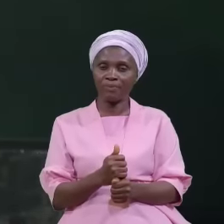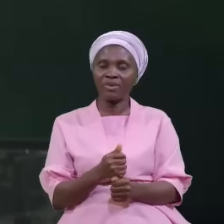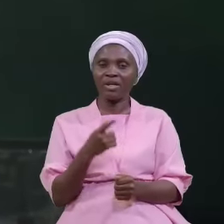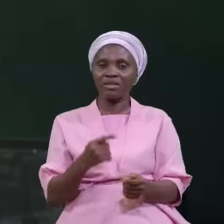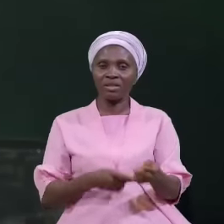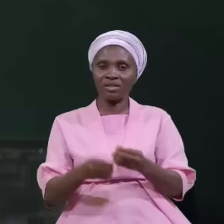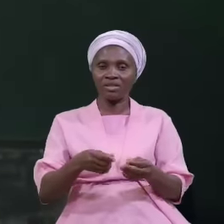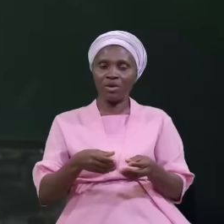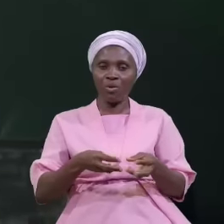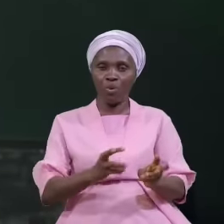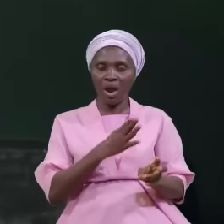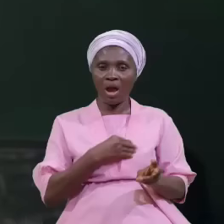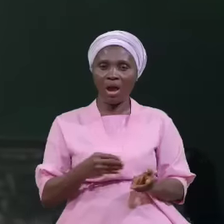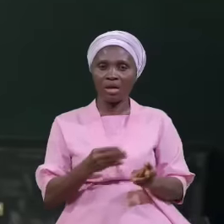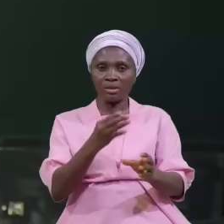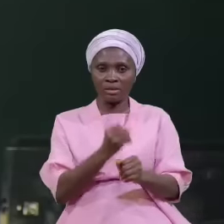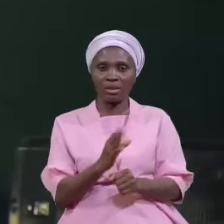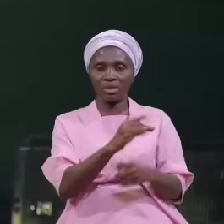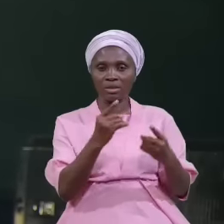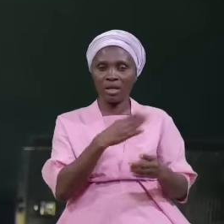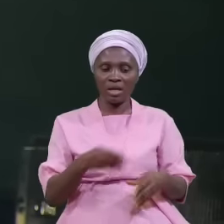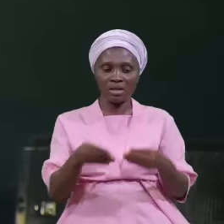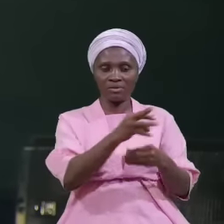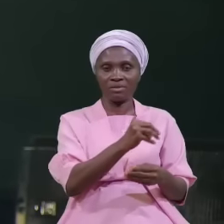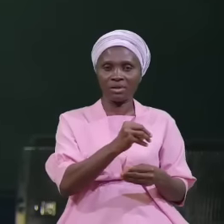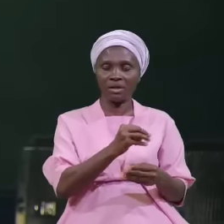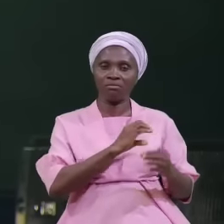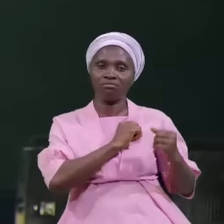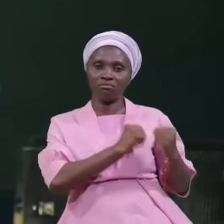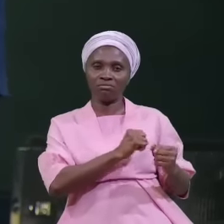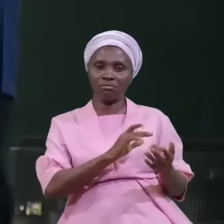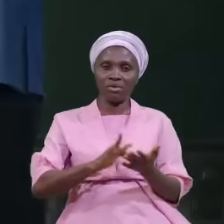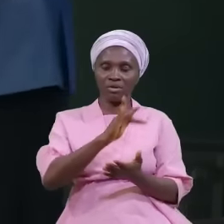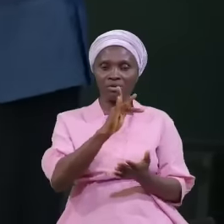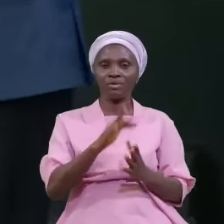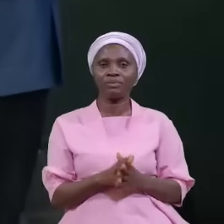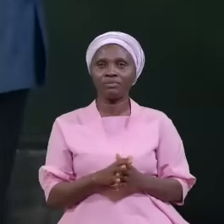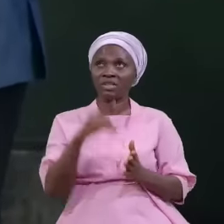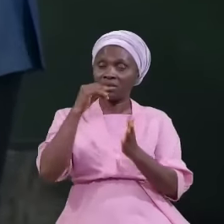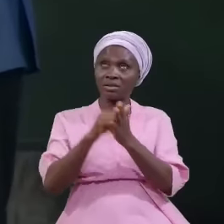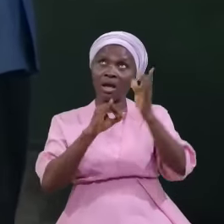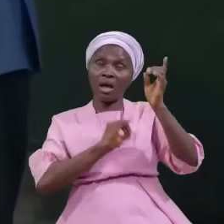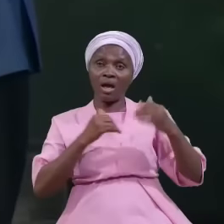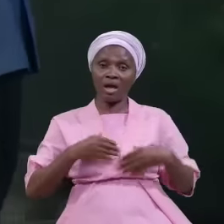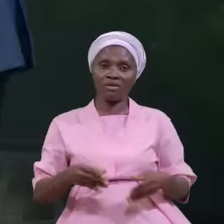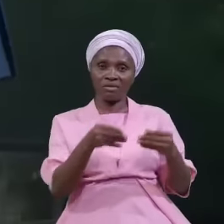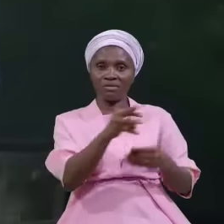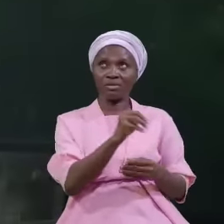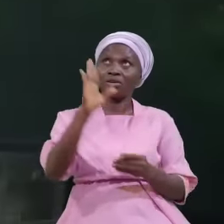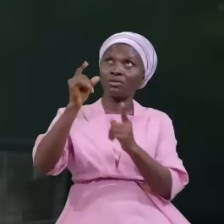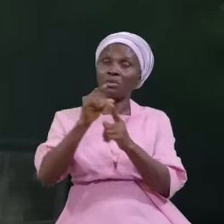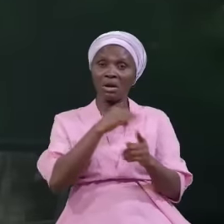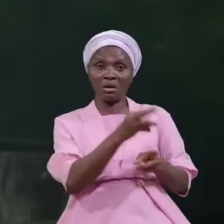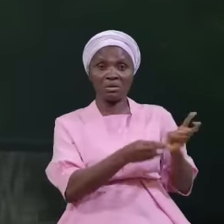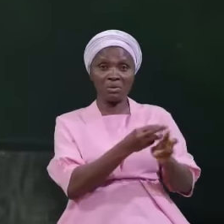and godliness and glory. It says, I've given them thy word, and the world has hated them. It